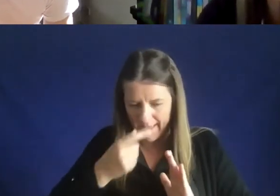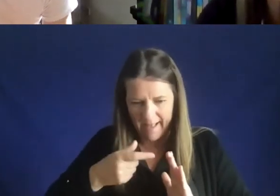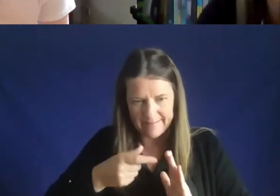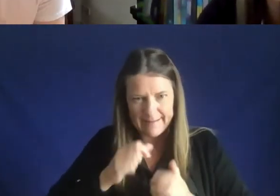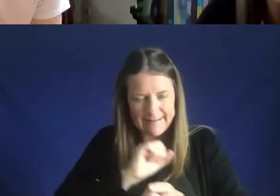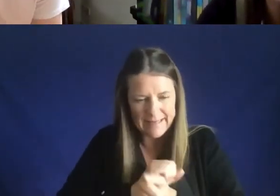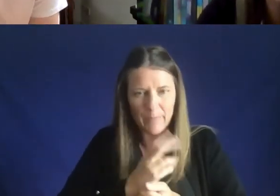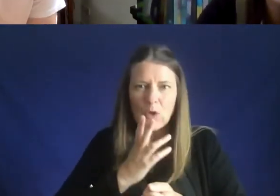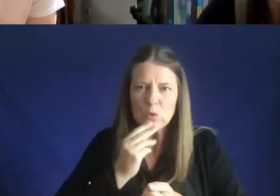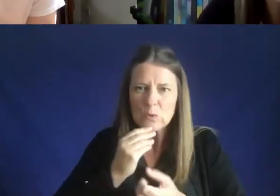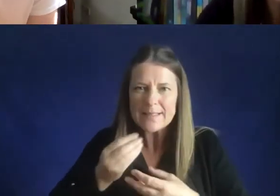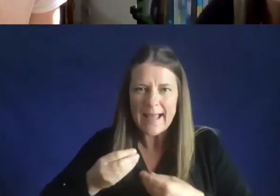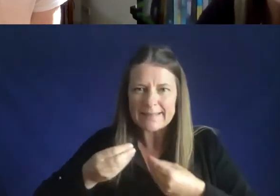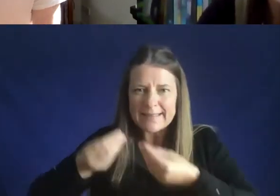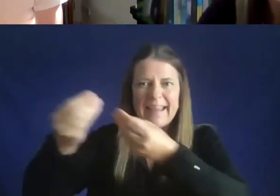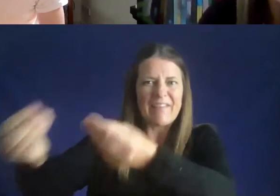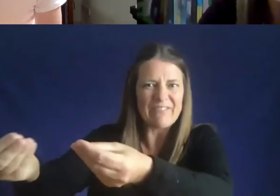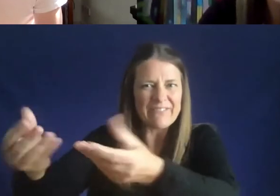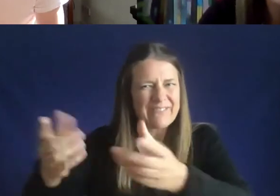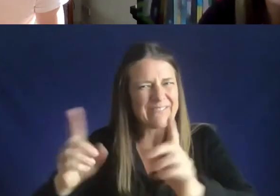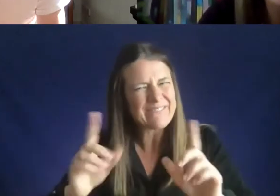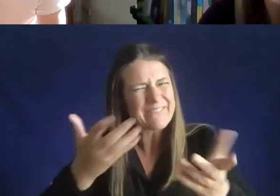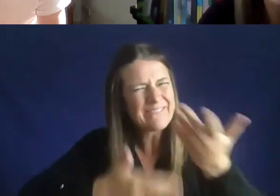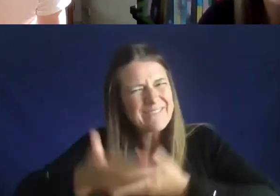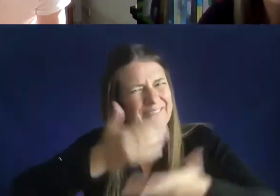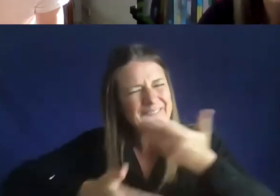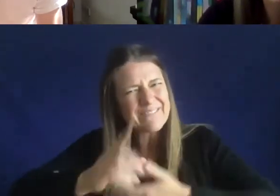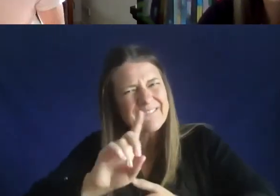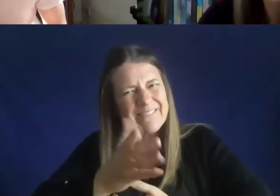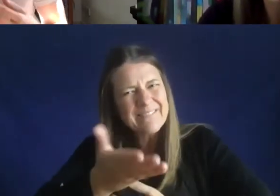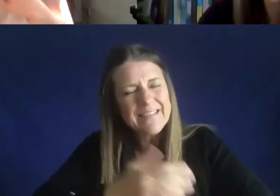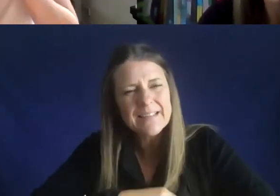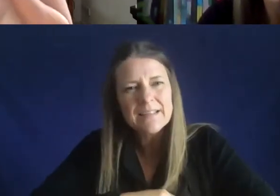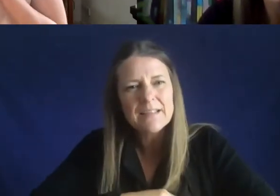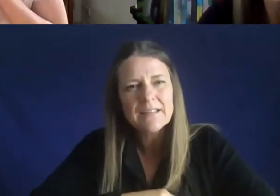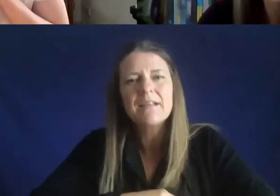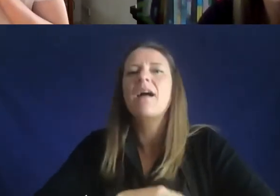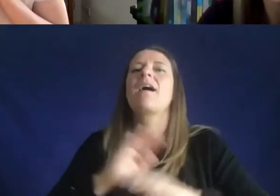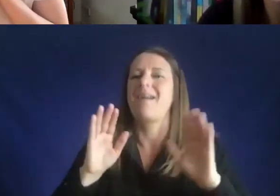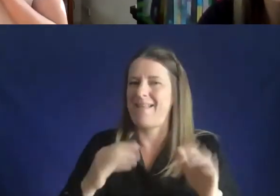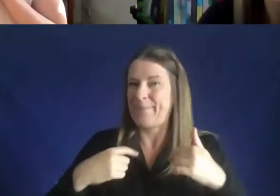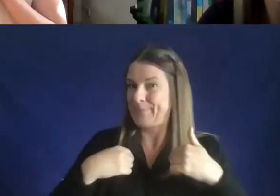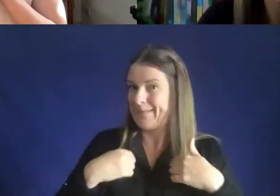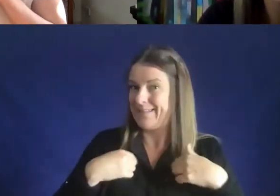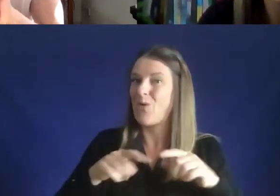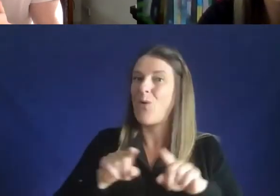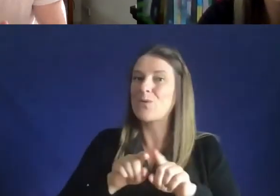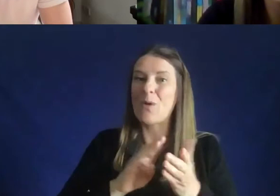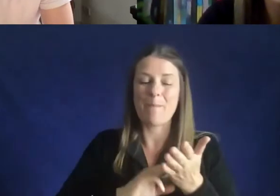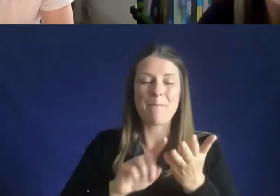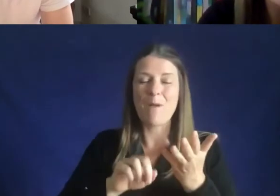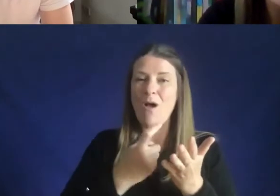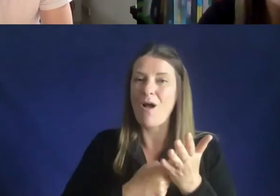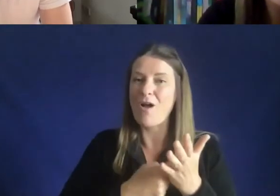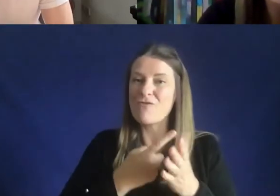bespoke resource. So yes. Yeah, totally. So me and Murray was Murray Wason was